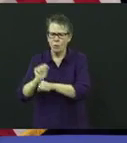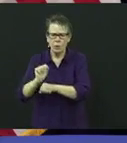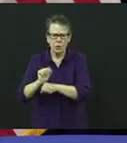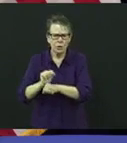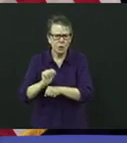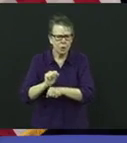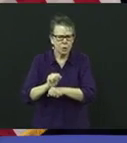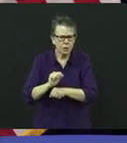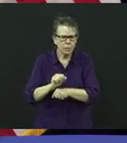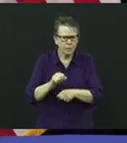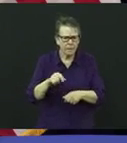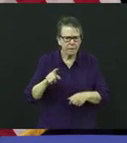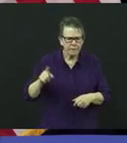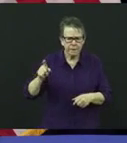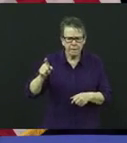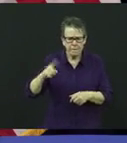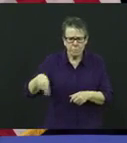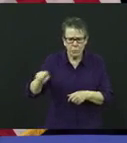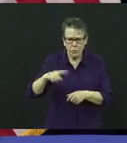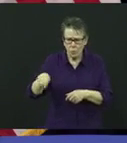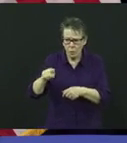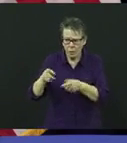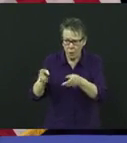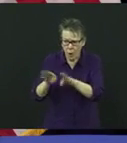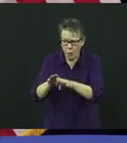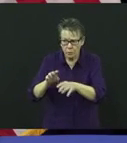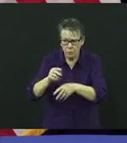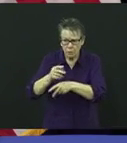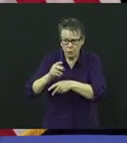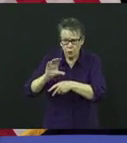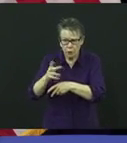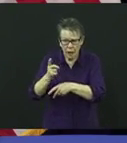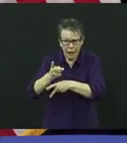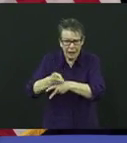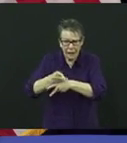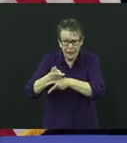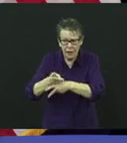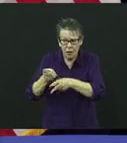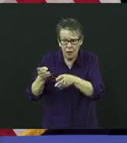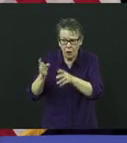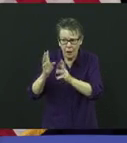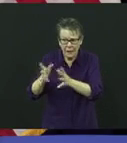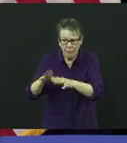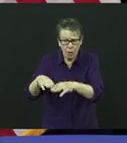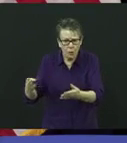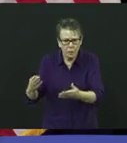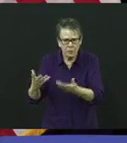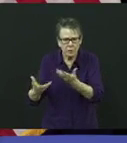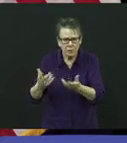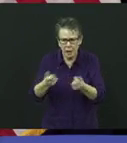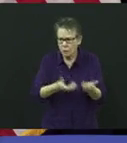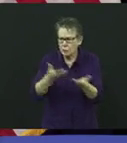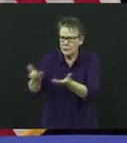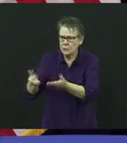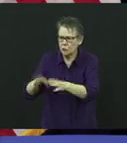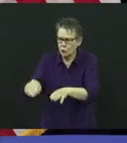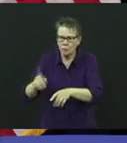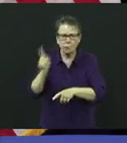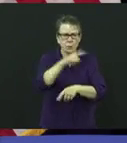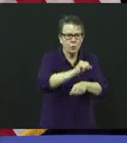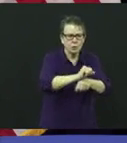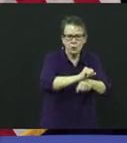centers also have equal access to care? There's been some hinting, I think, both from you, Governor, and the Commissioner,